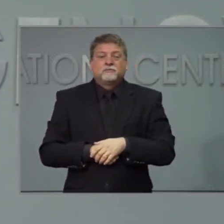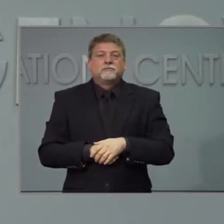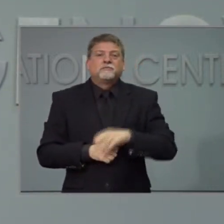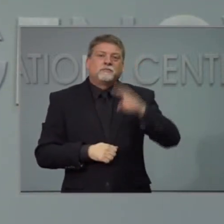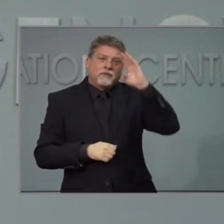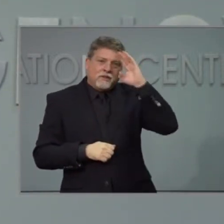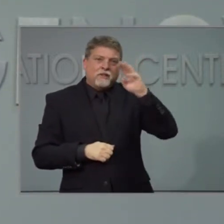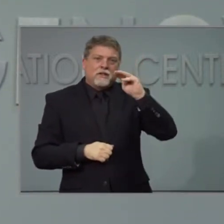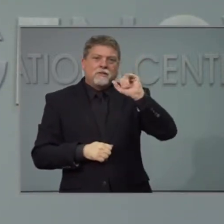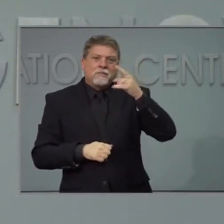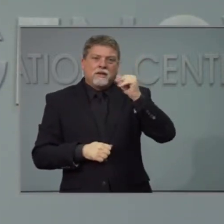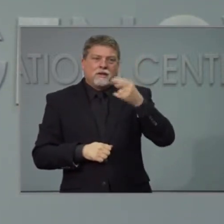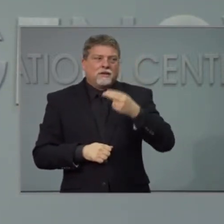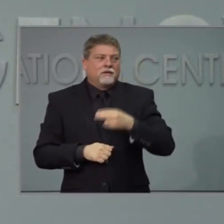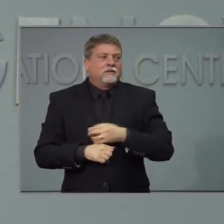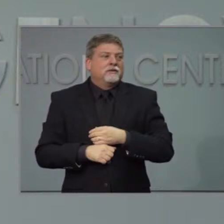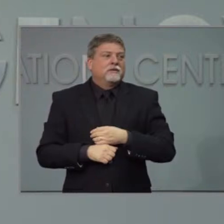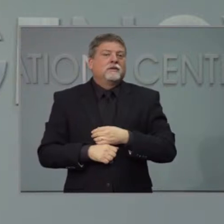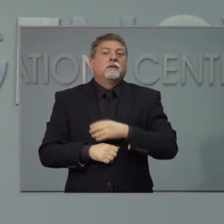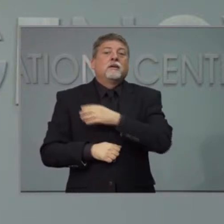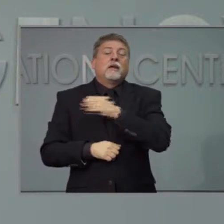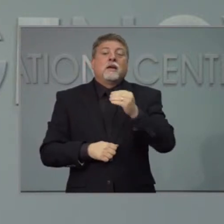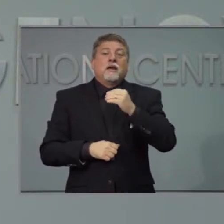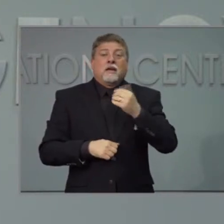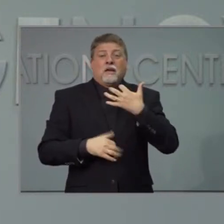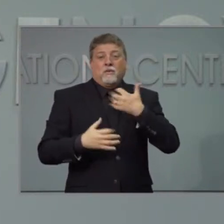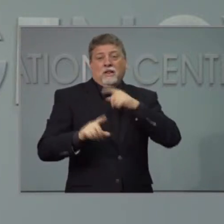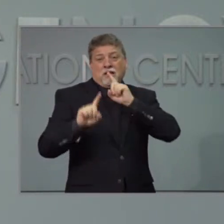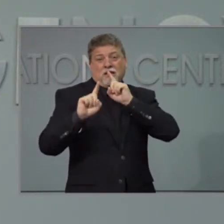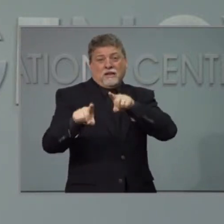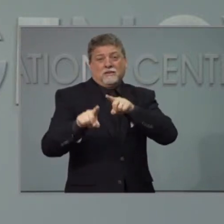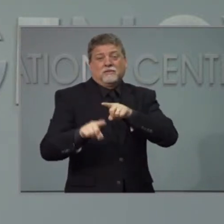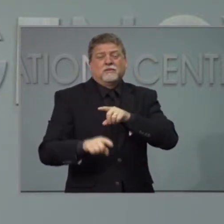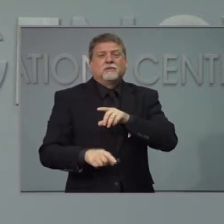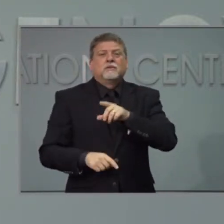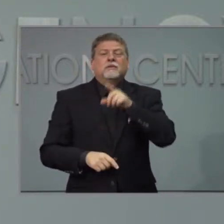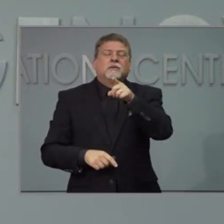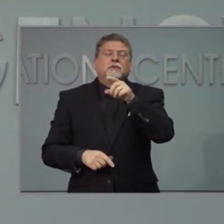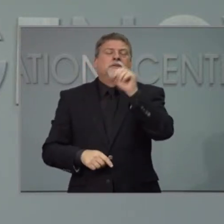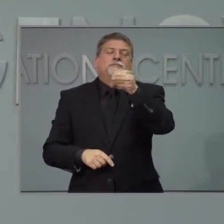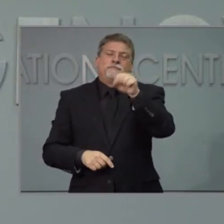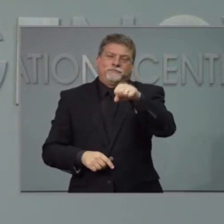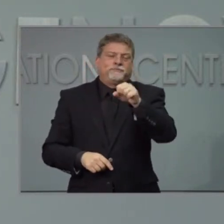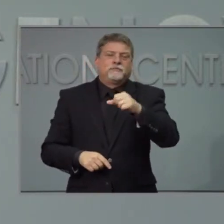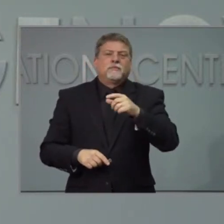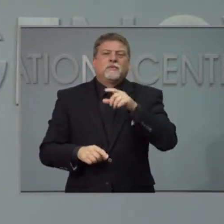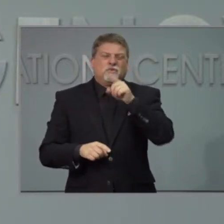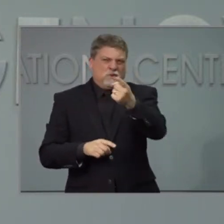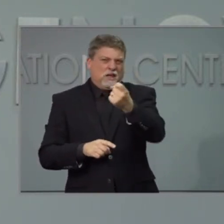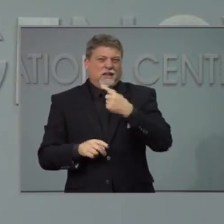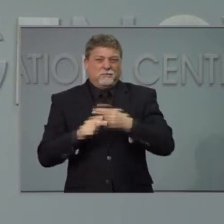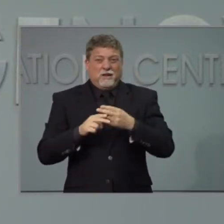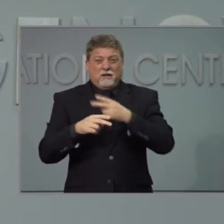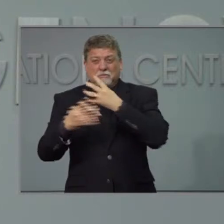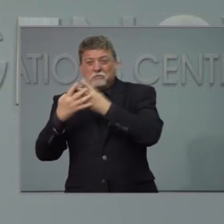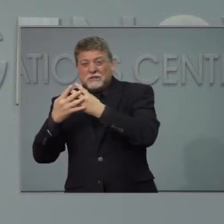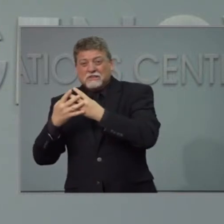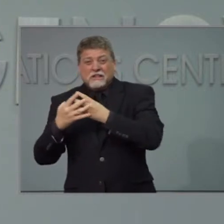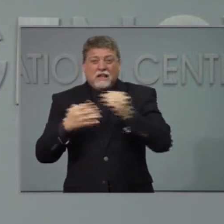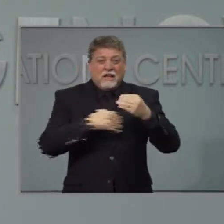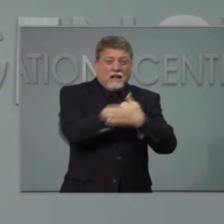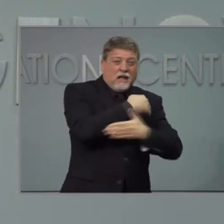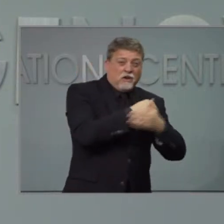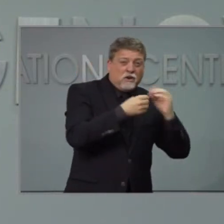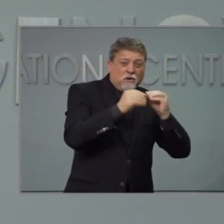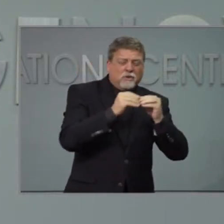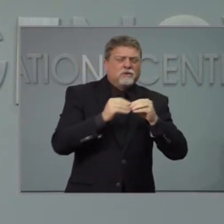Hi, Micah. In response to your question, we do notate when we do put out our metrics per county,